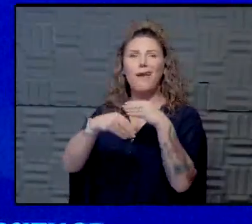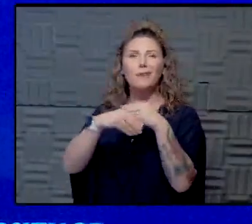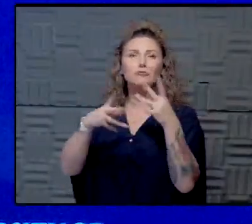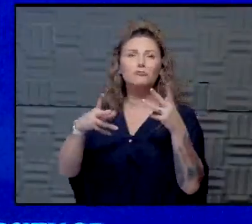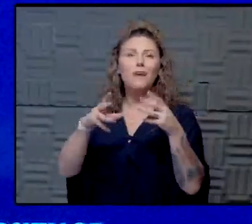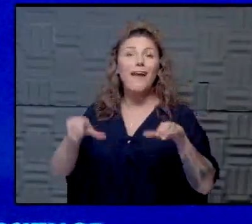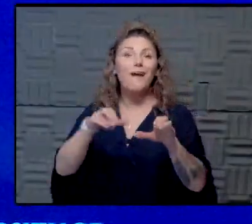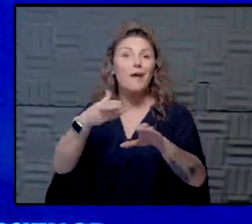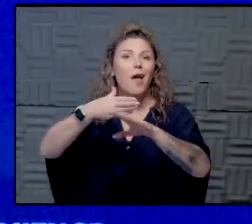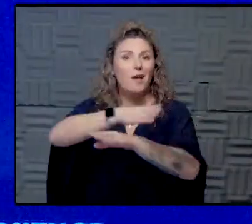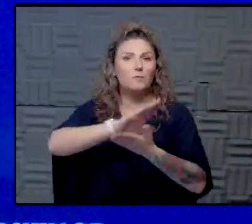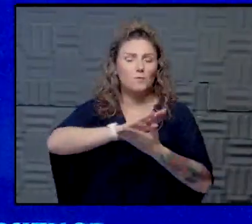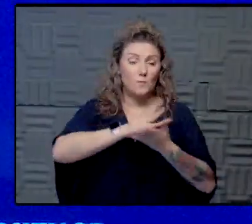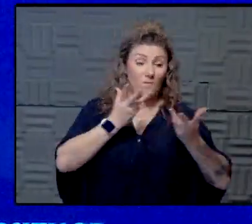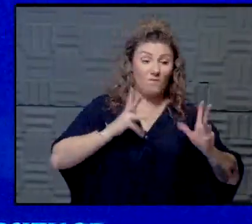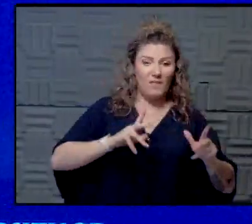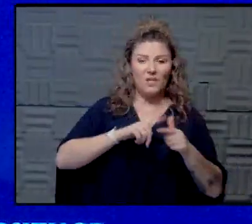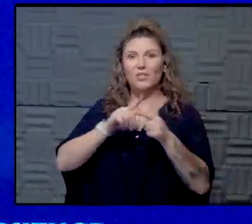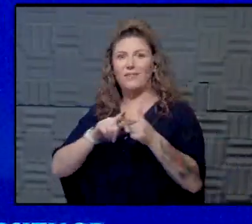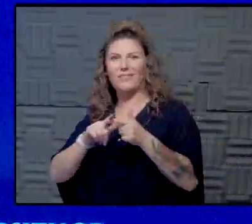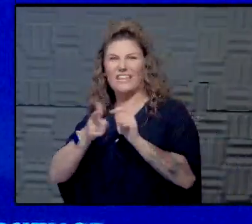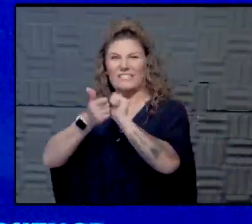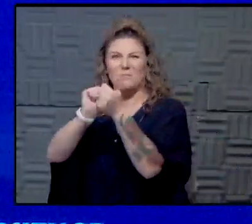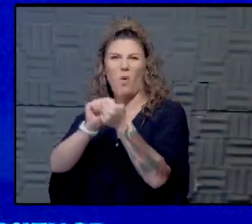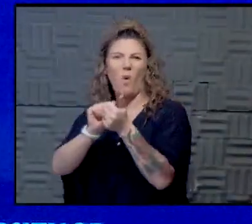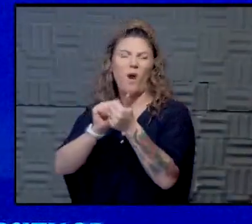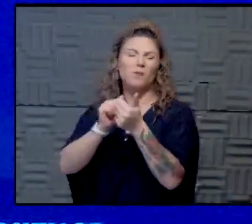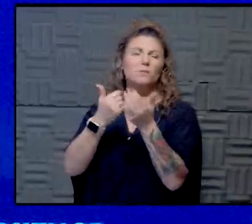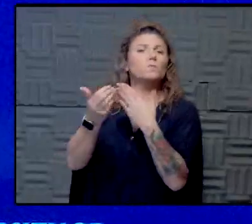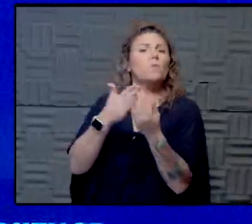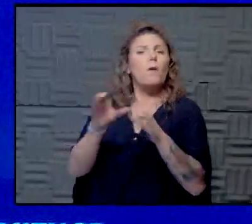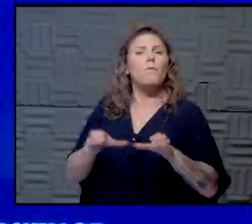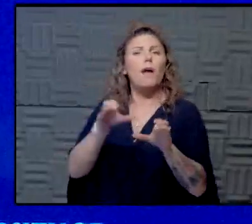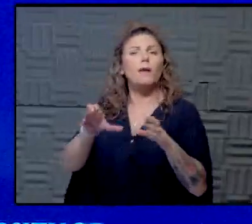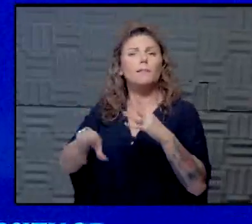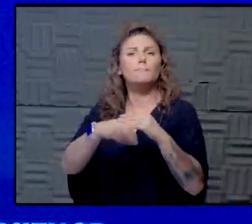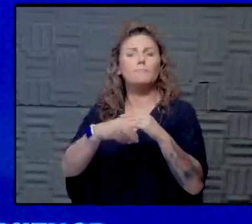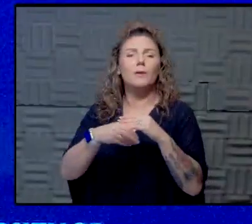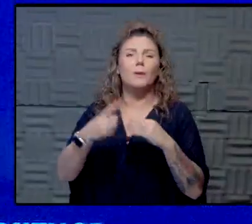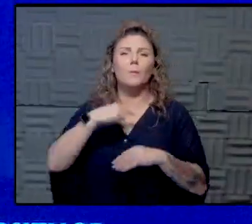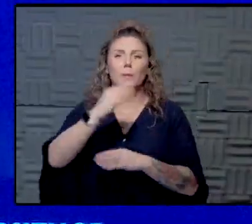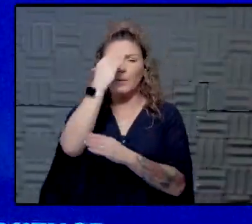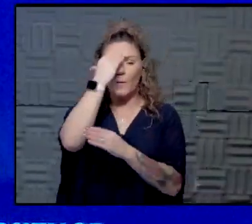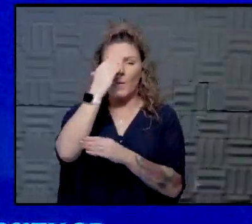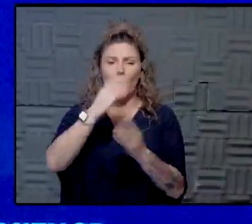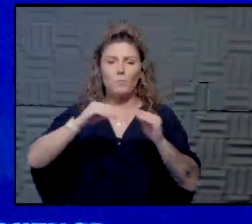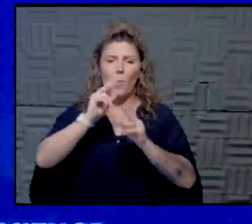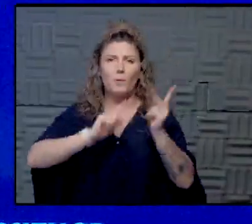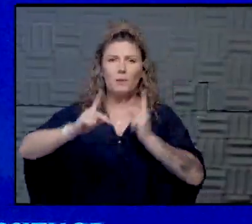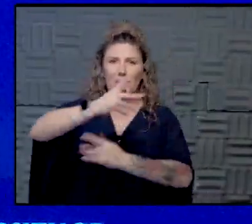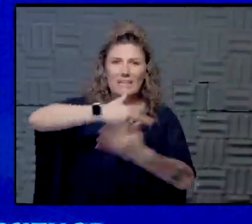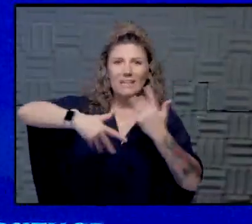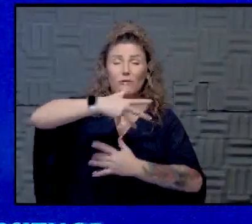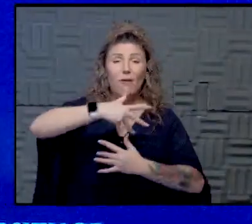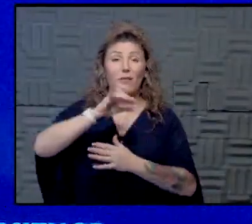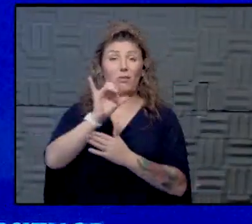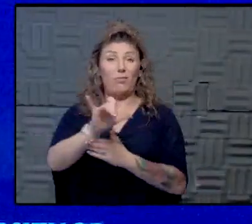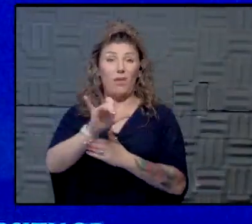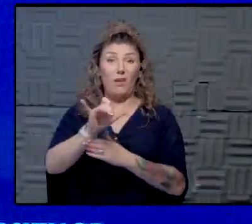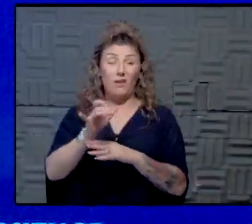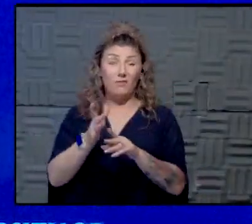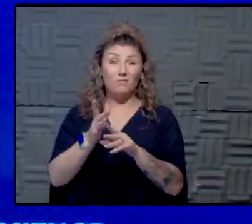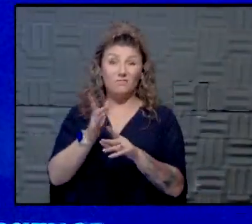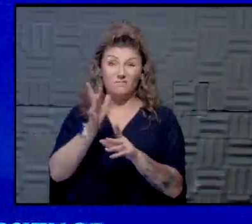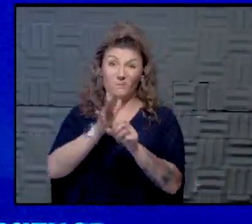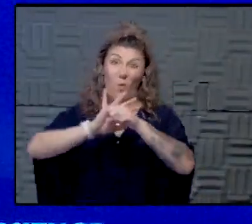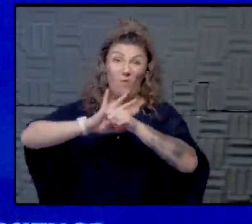extracurricular activities. So is it helping or hurting? We know that as things open up, there are just more people interacting with more people. So the virus does have that potential to